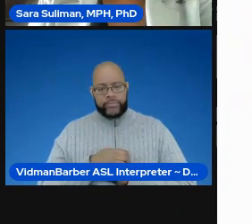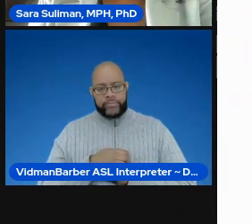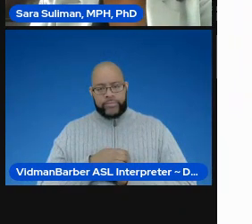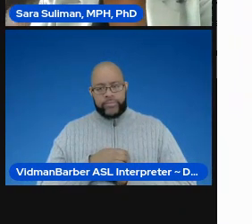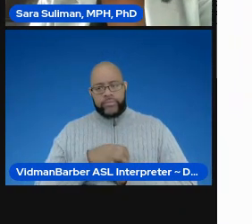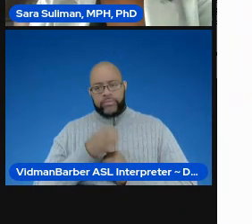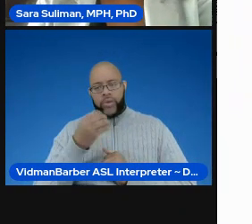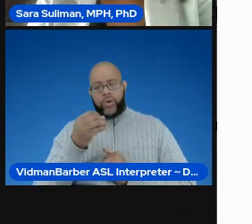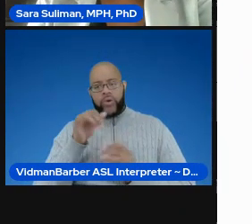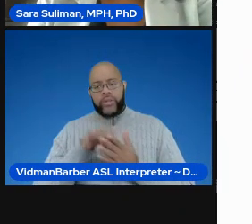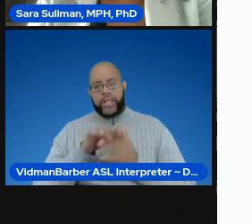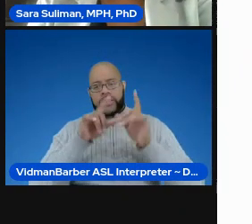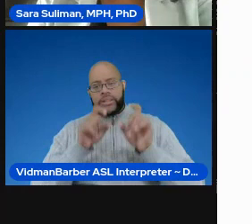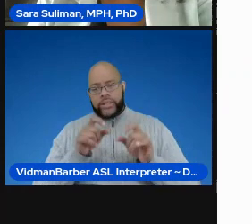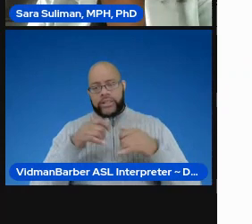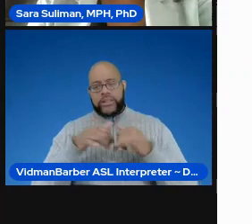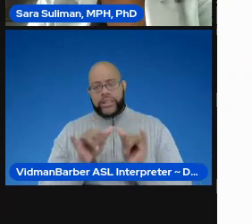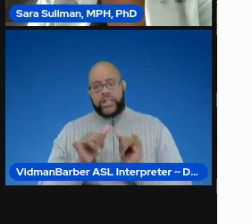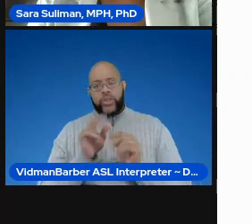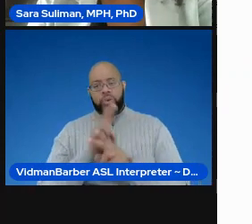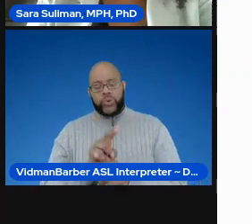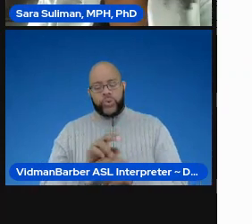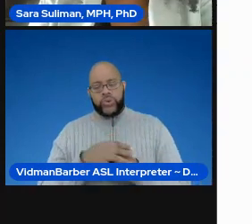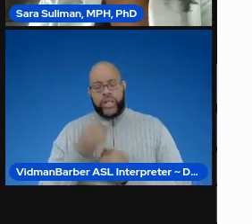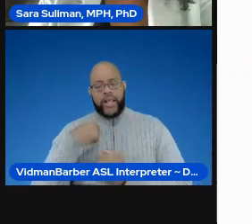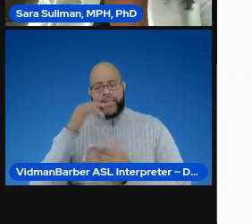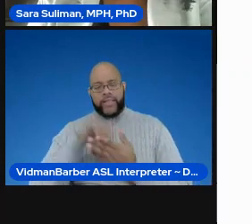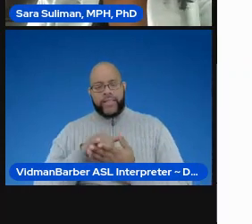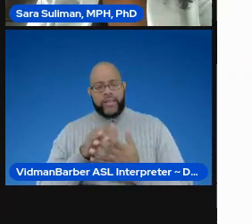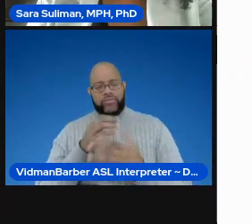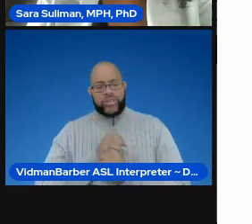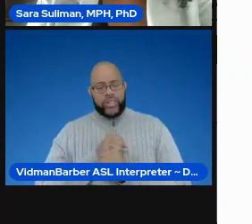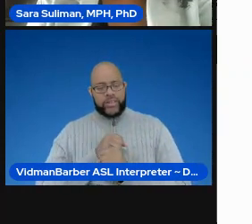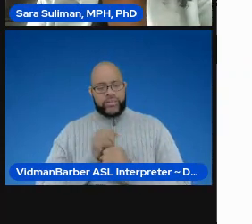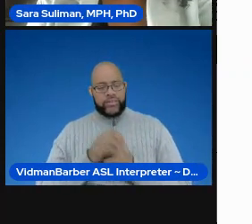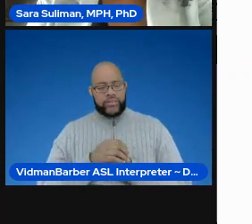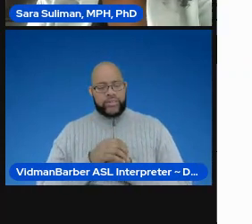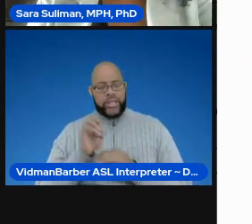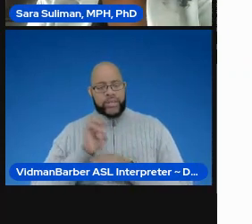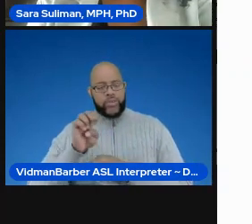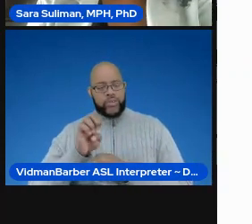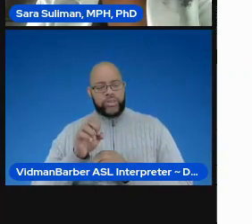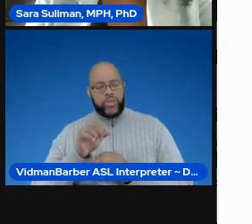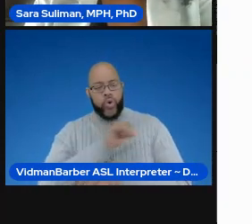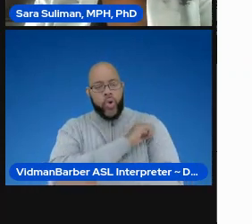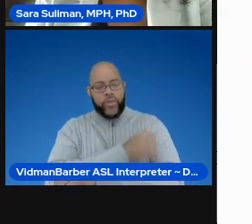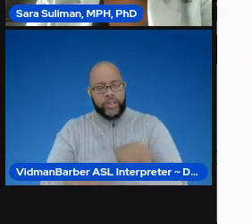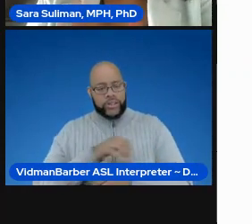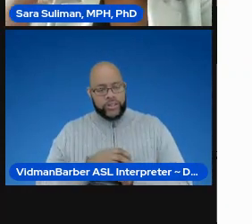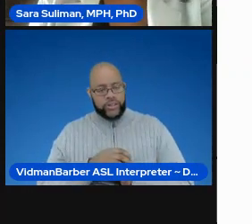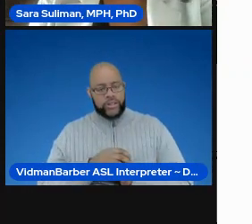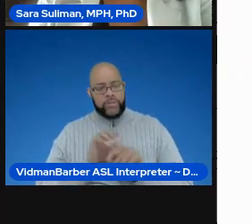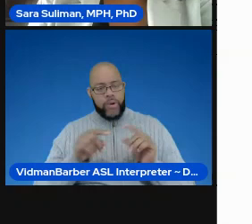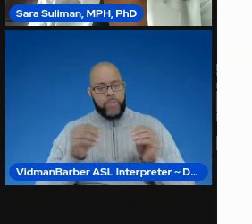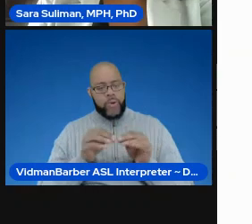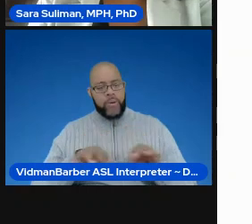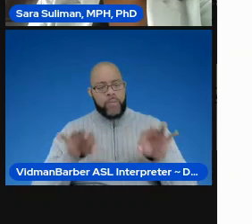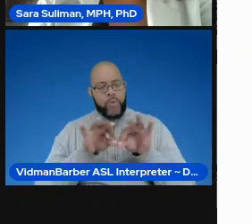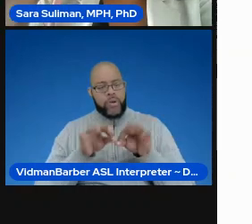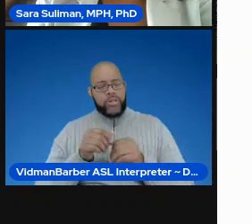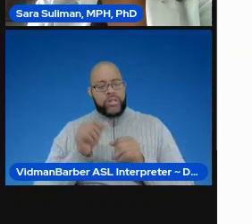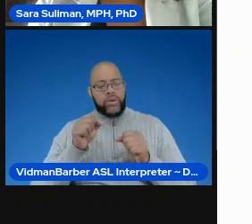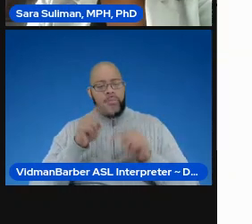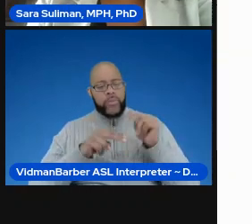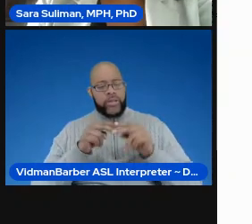So the tests are still being used, and I believe they received emergency use authorization. But more importantly, we also built